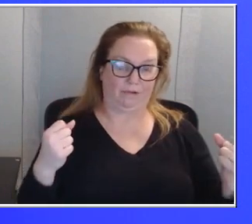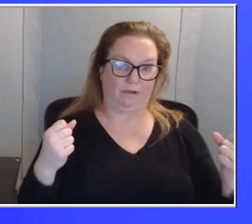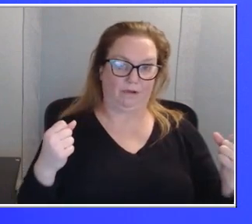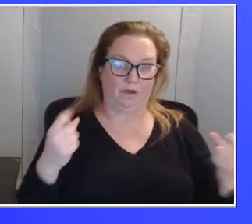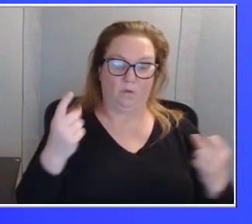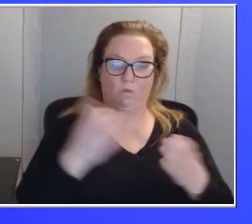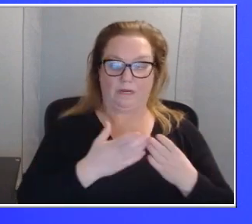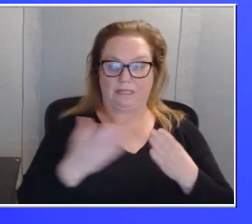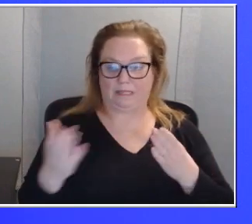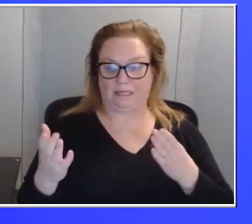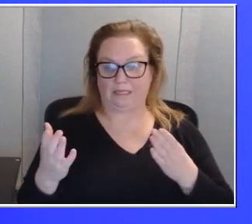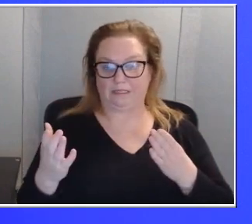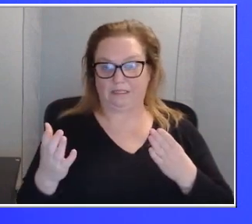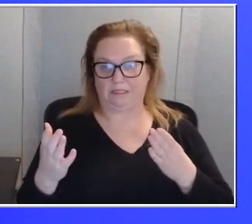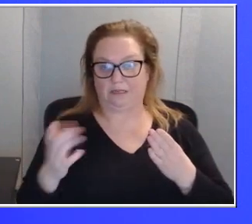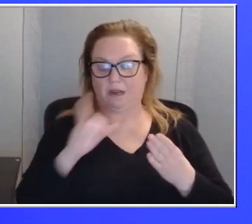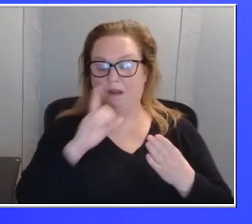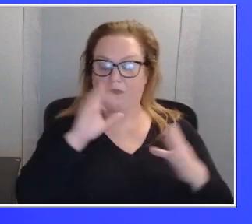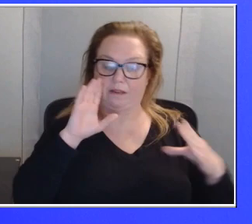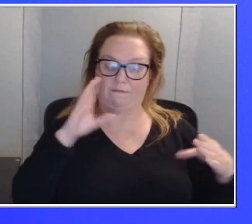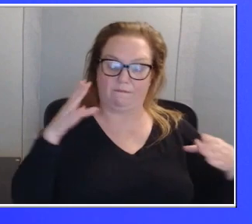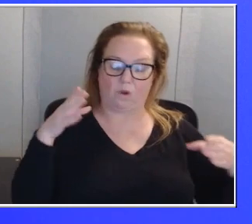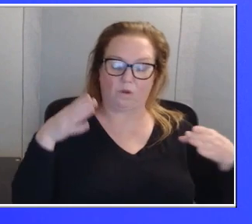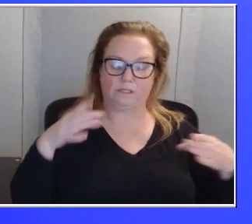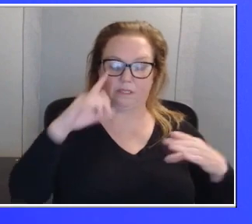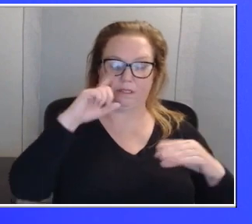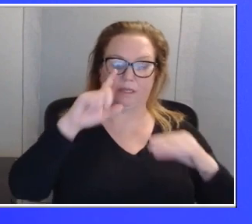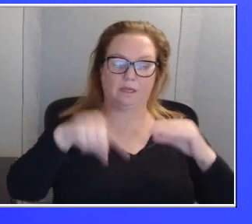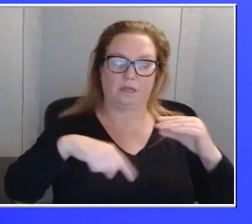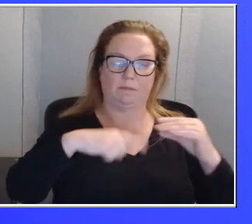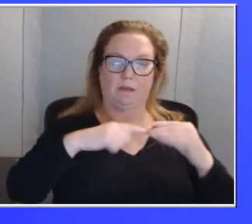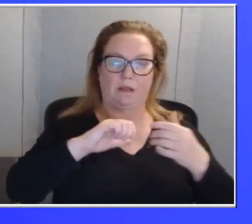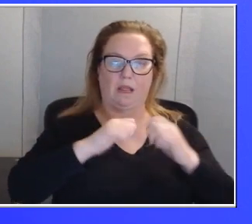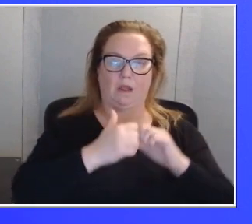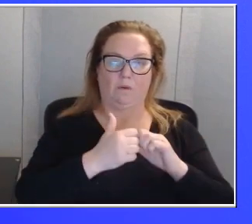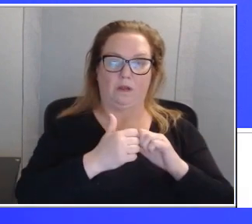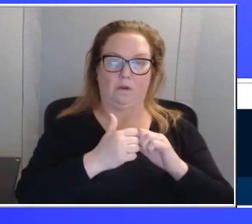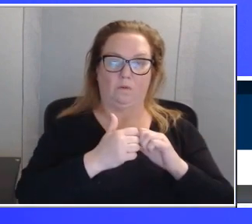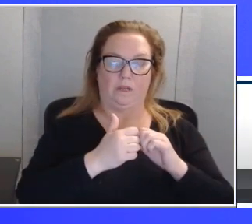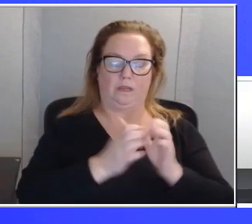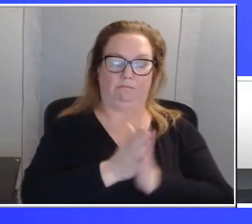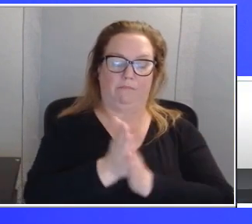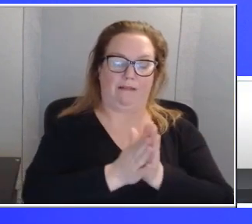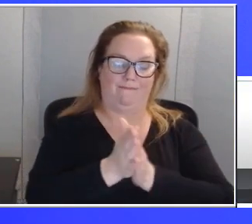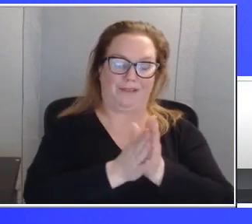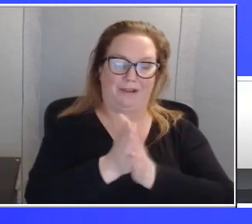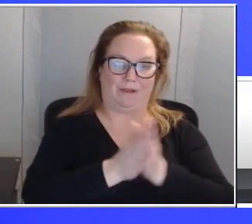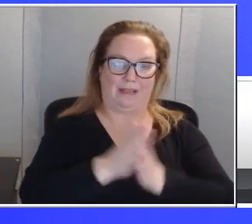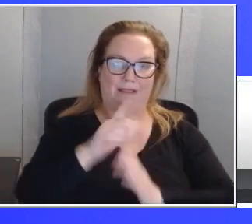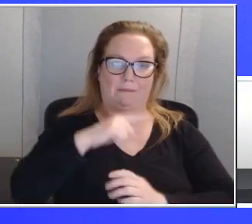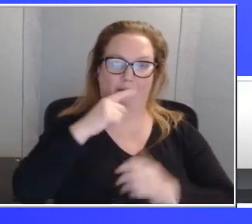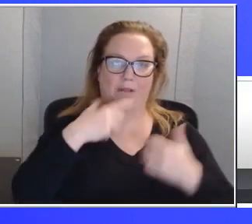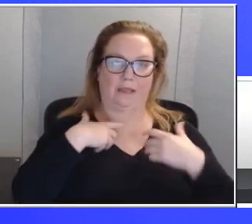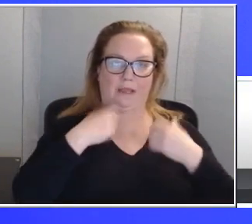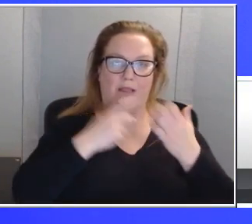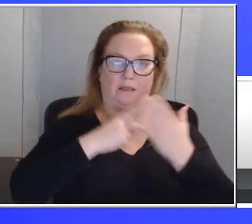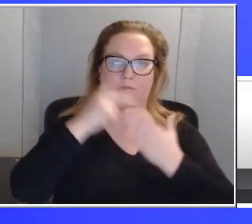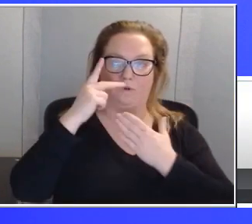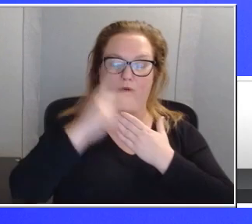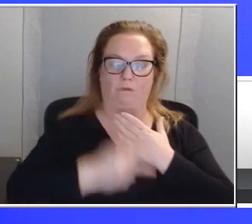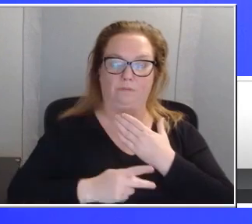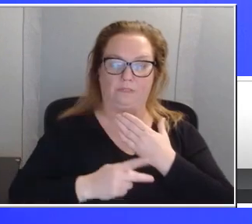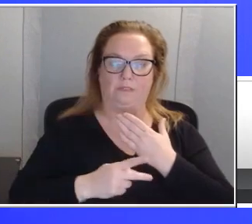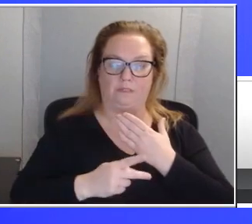that I'm really focused on and thinking about is how we can reinvigorate the public health programs